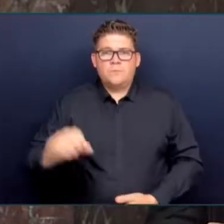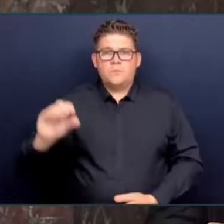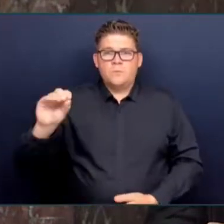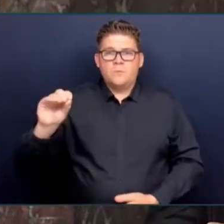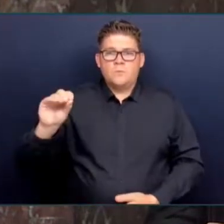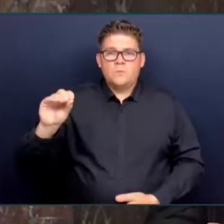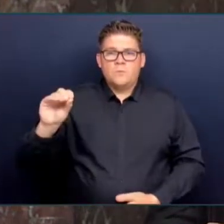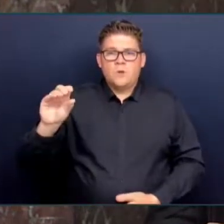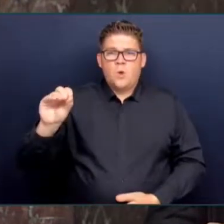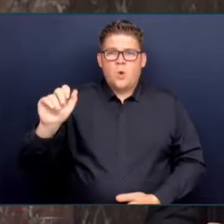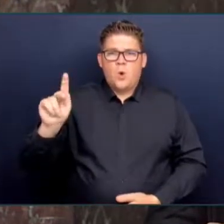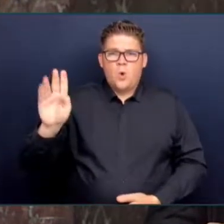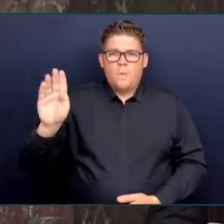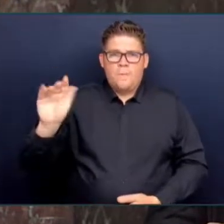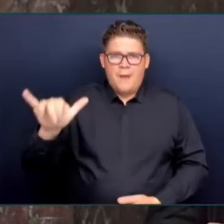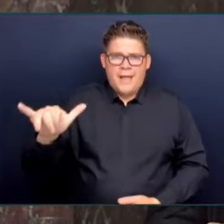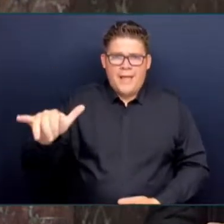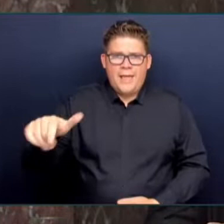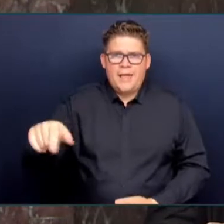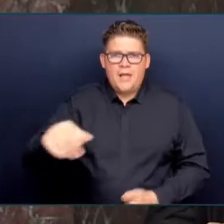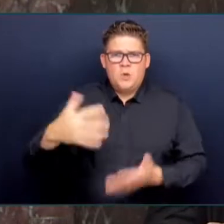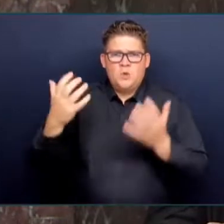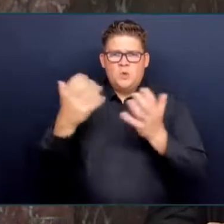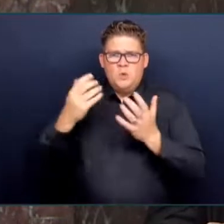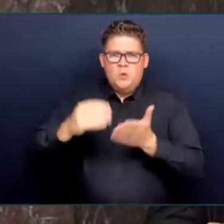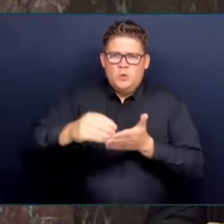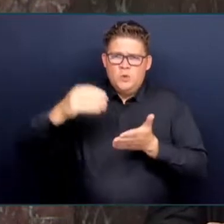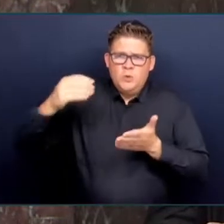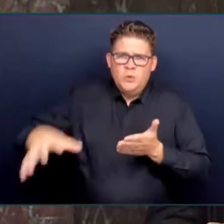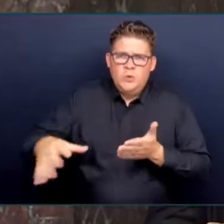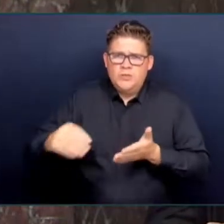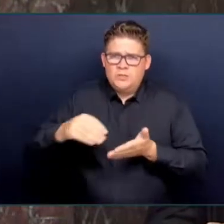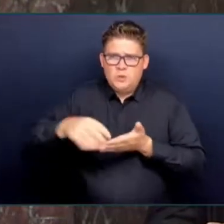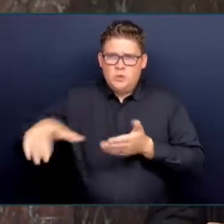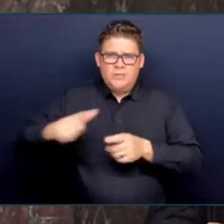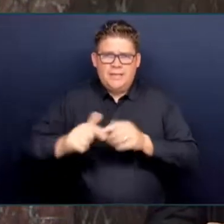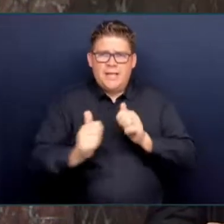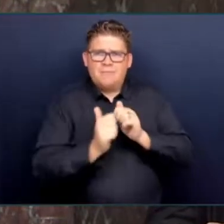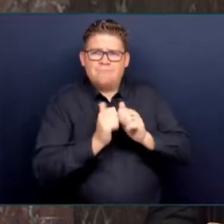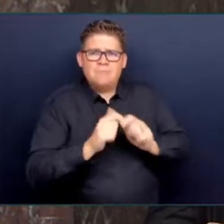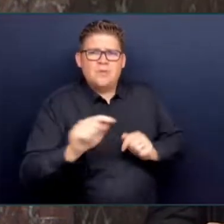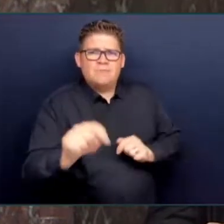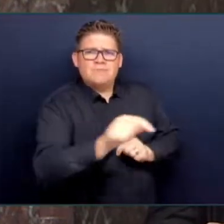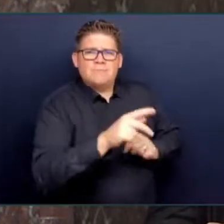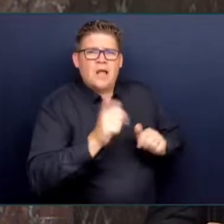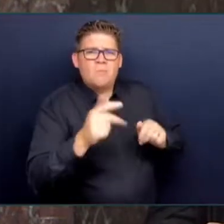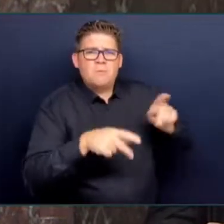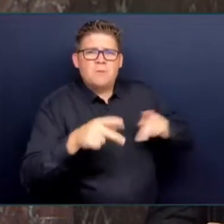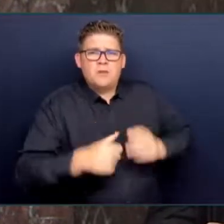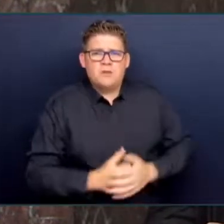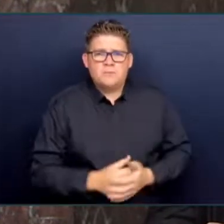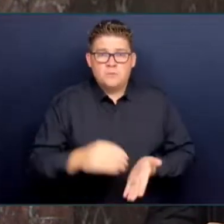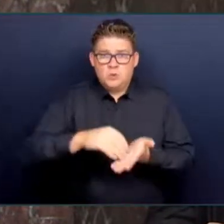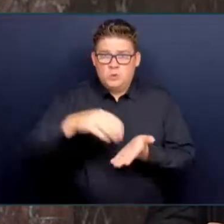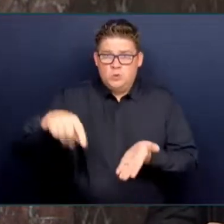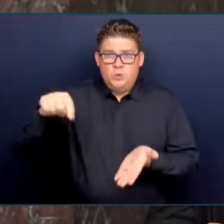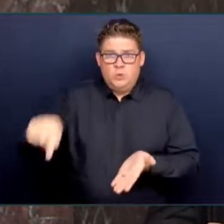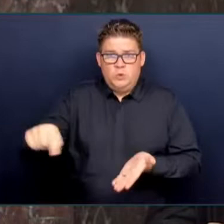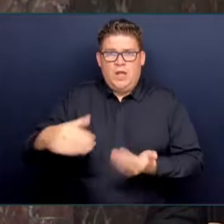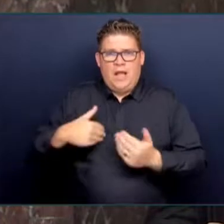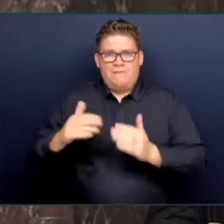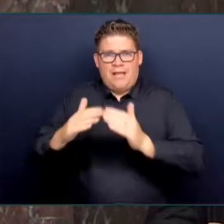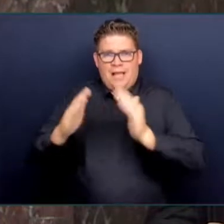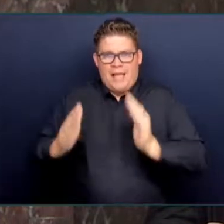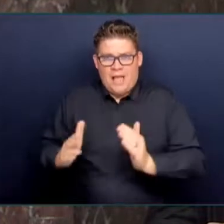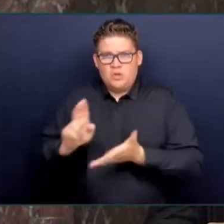with people looking for rental housing because there is housing available at the University of Victoria. We are building nearly 8,000